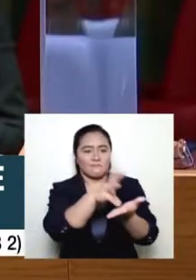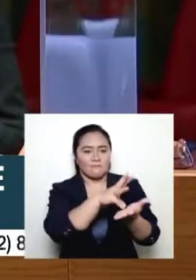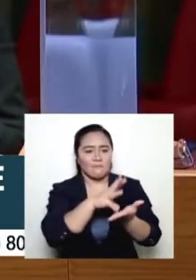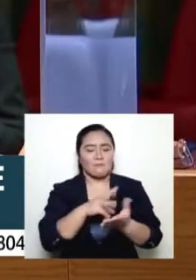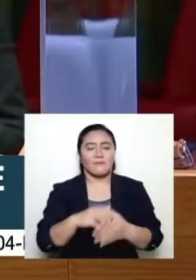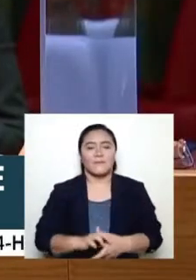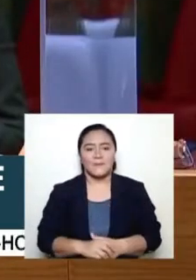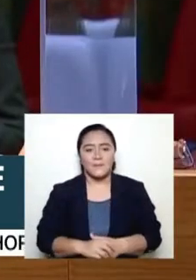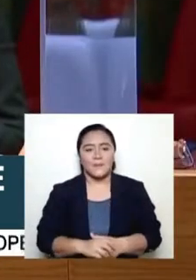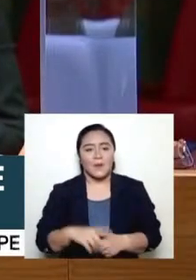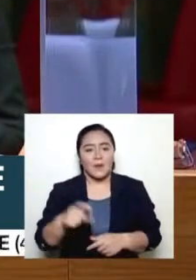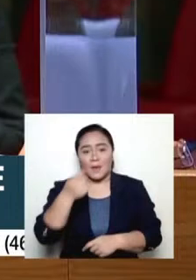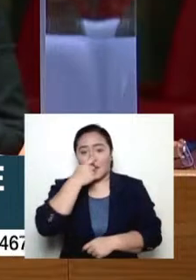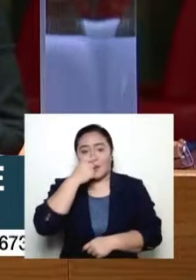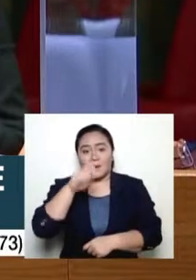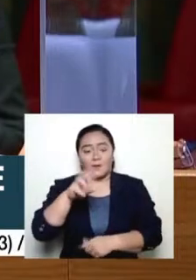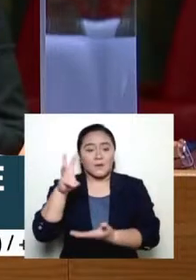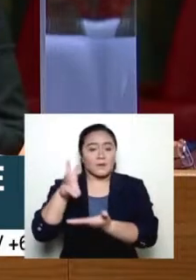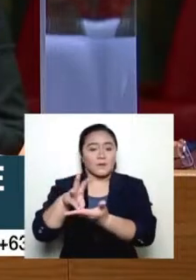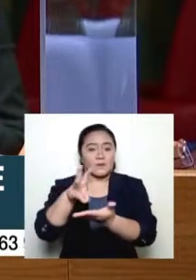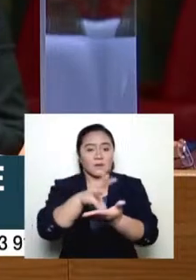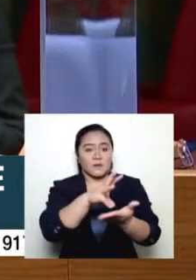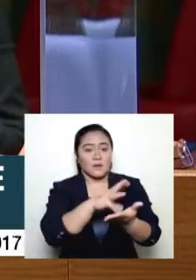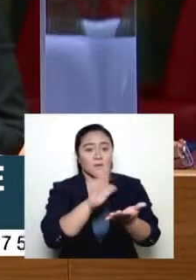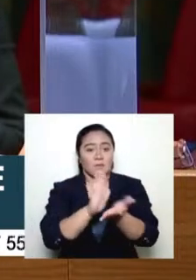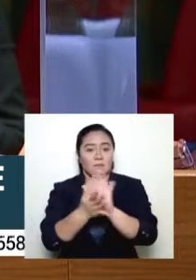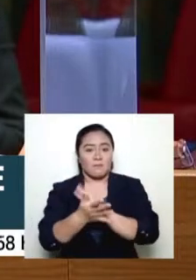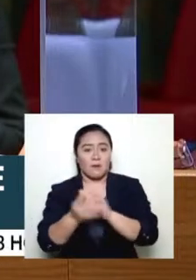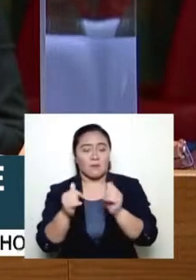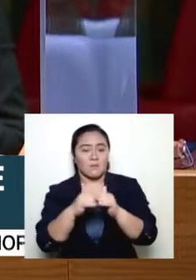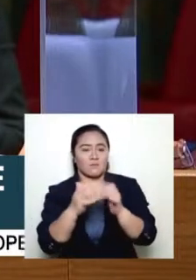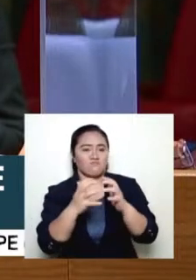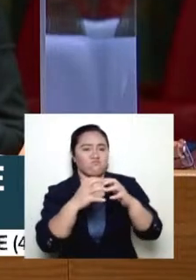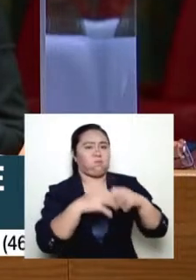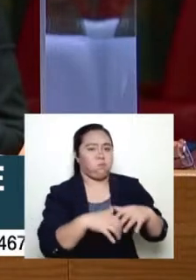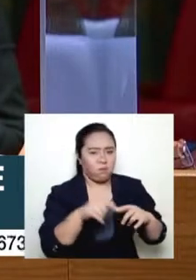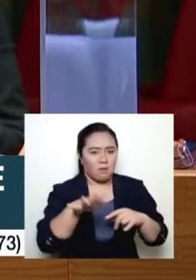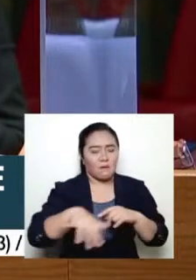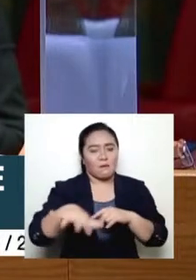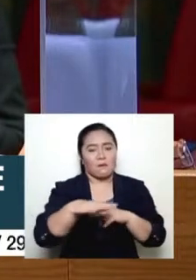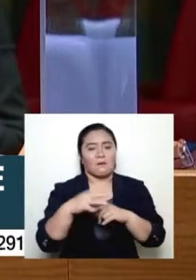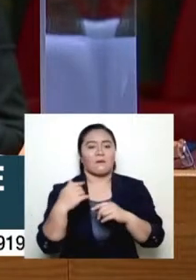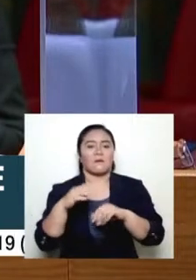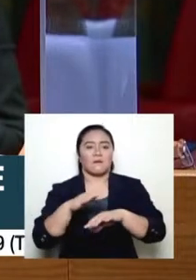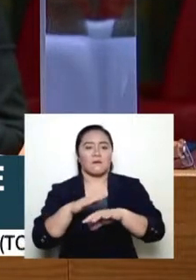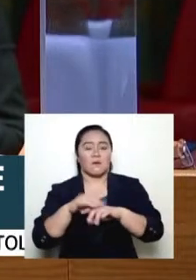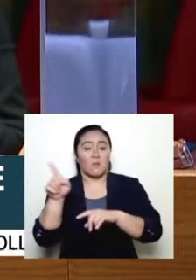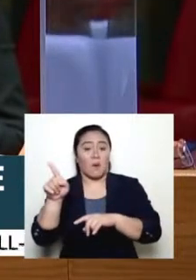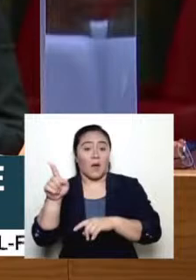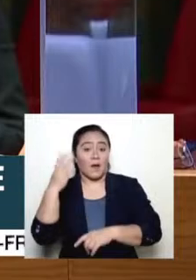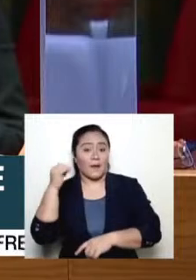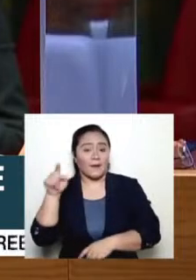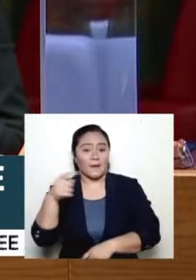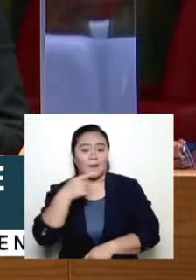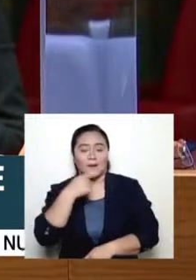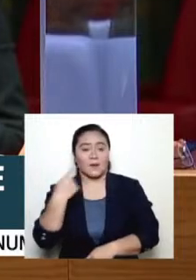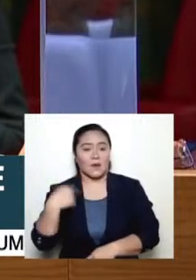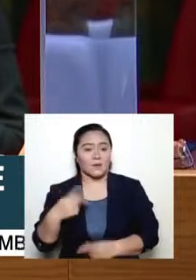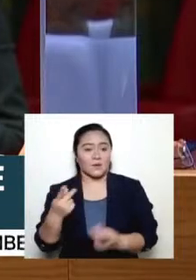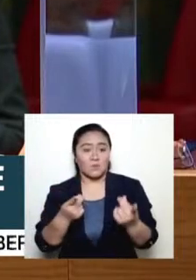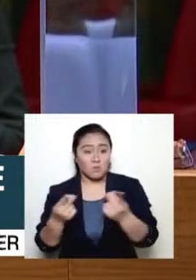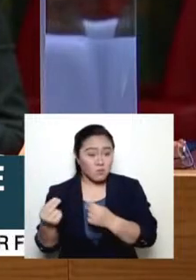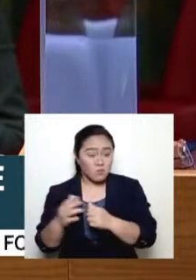Ukrainian cities are under siege, under relentless Russian shelling. Hospitals are running out